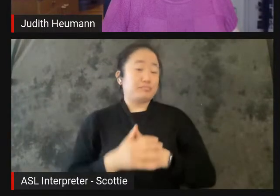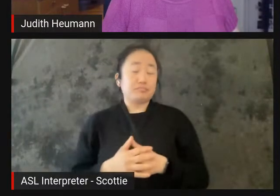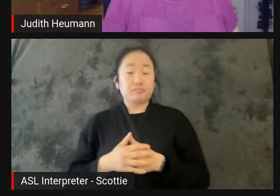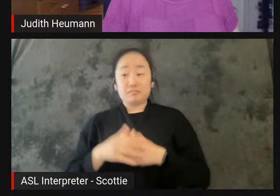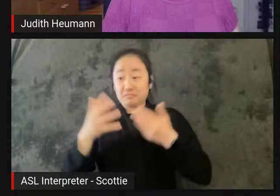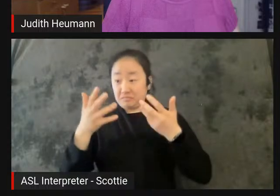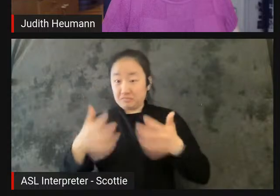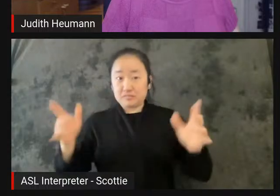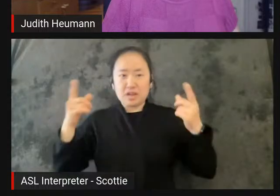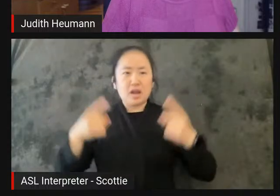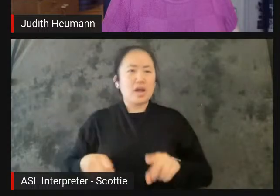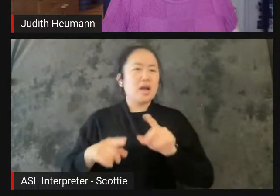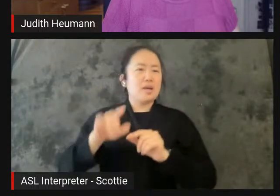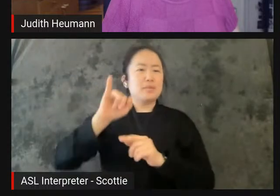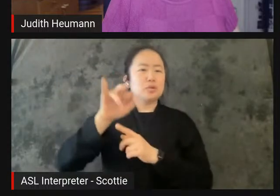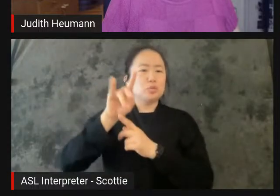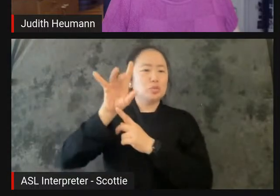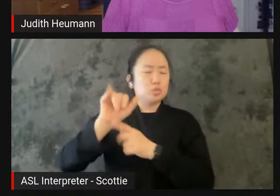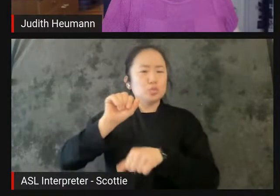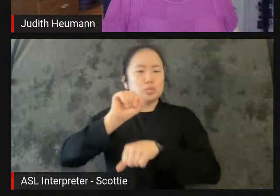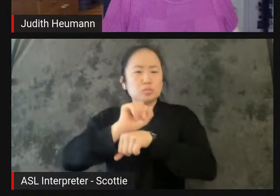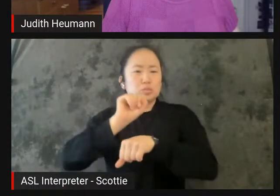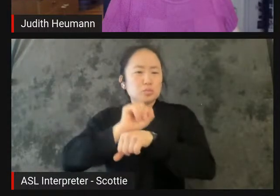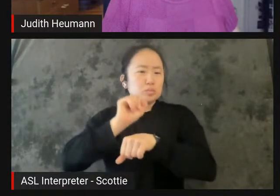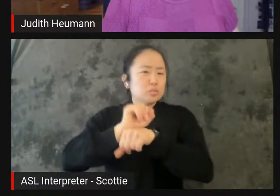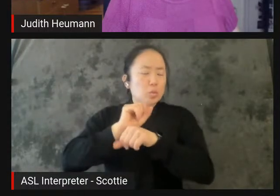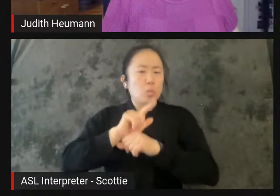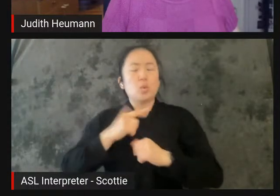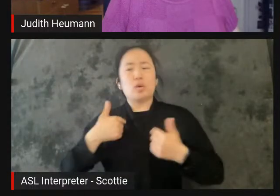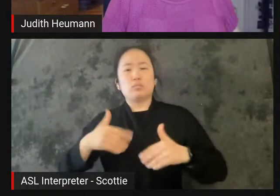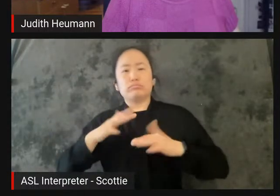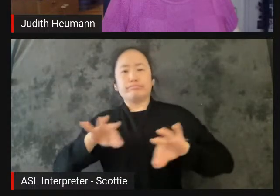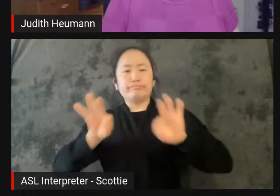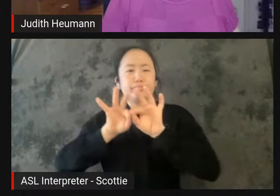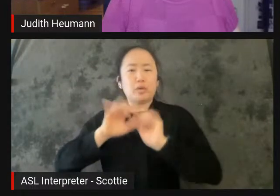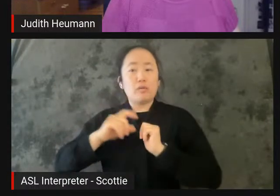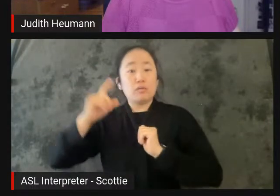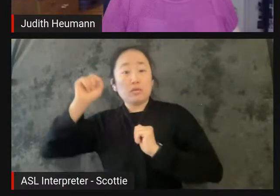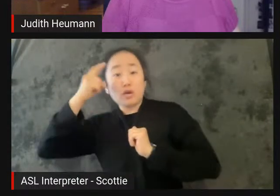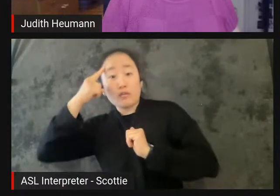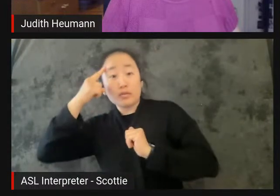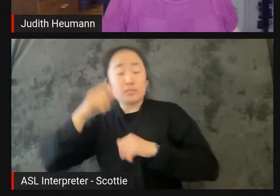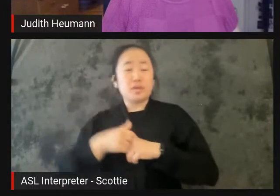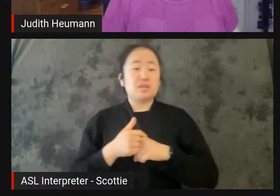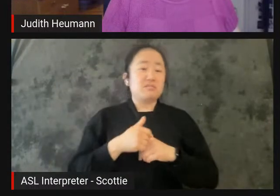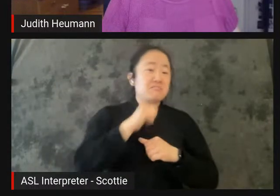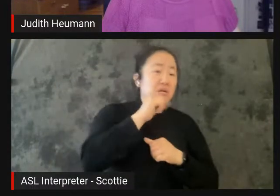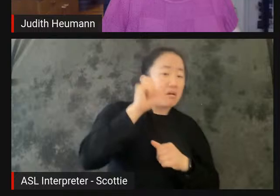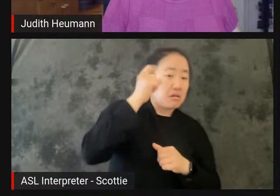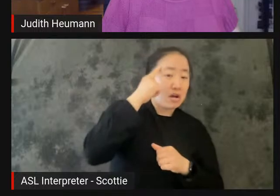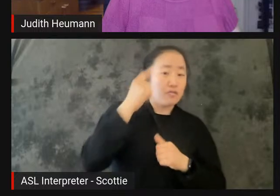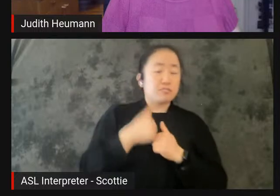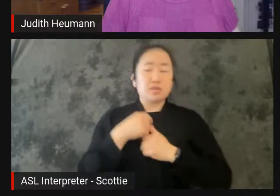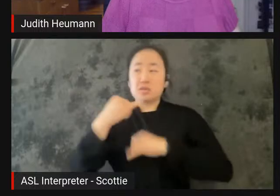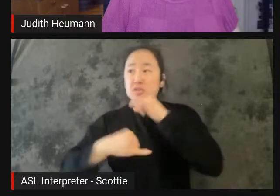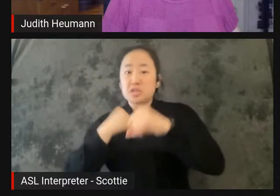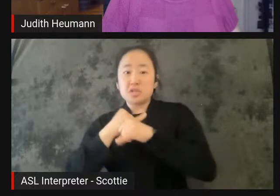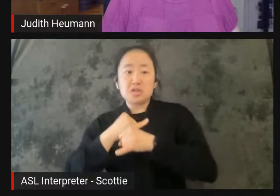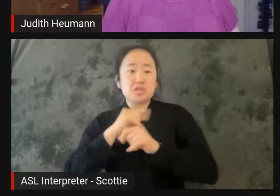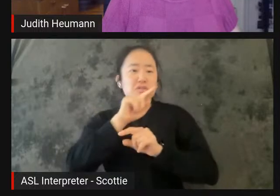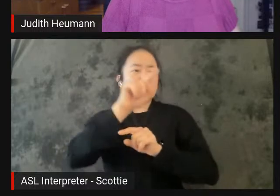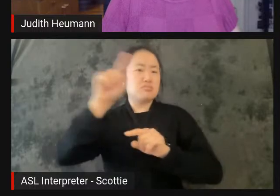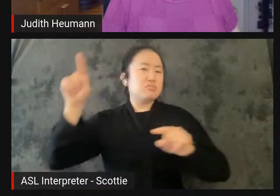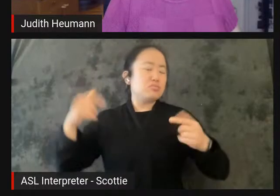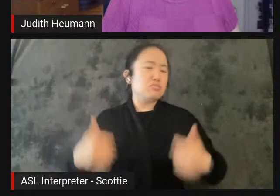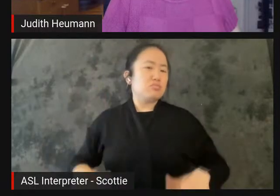outside and inside of government, as well as internationally, as John outlined. I'm curious, from the perspectives that you both bring